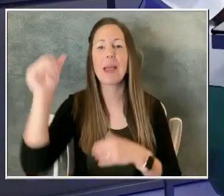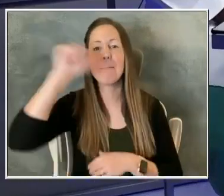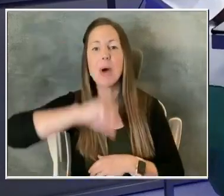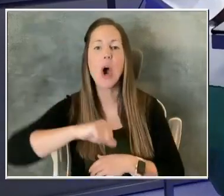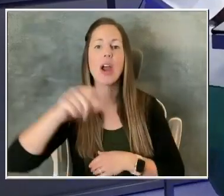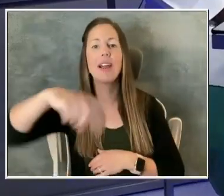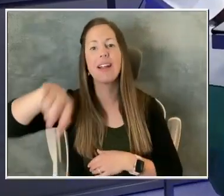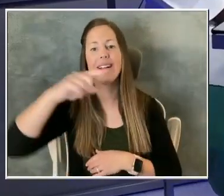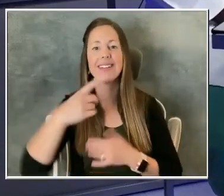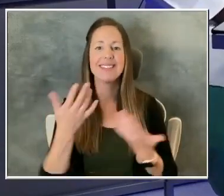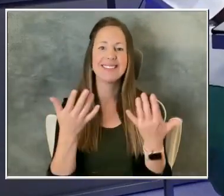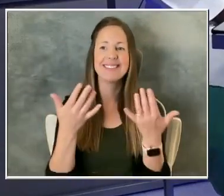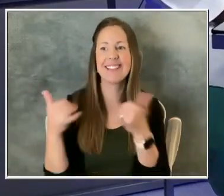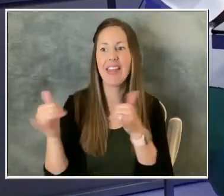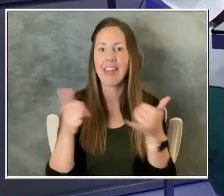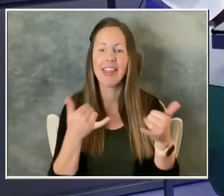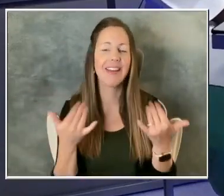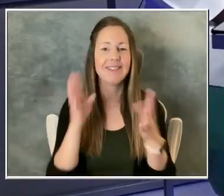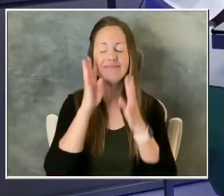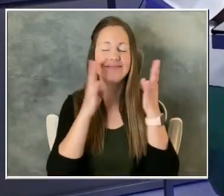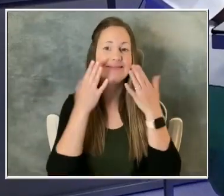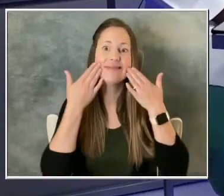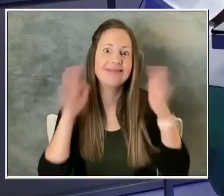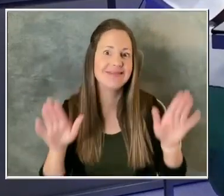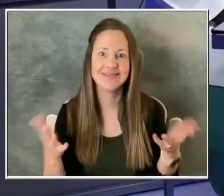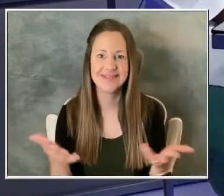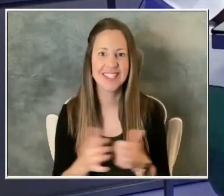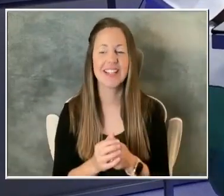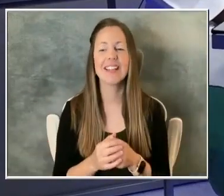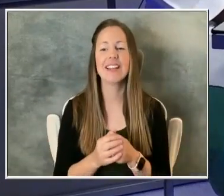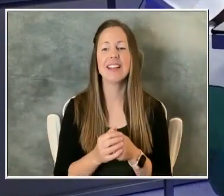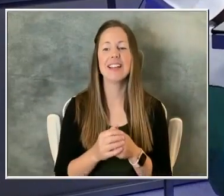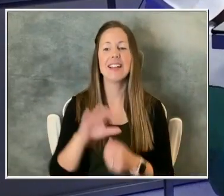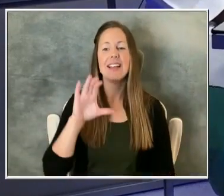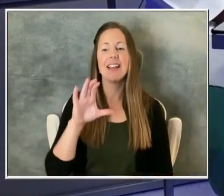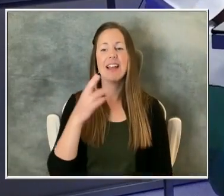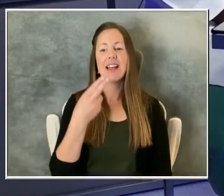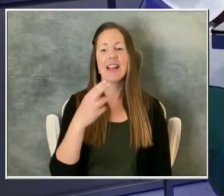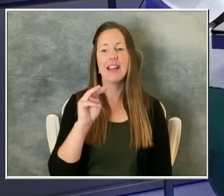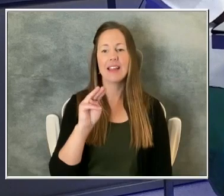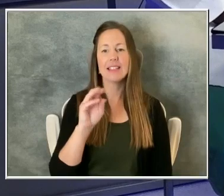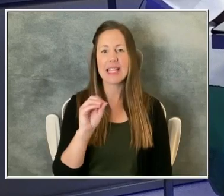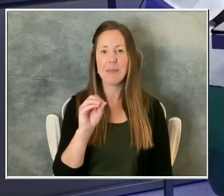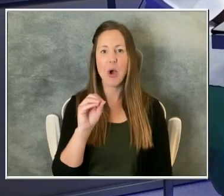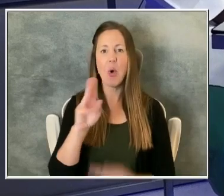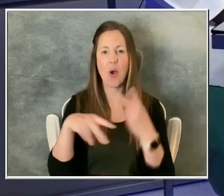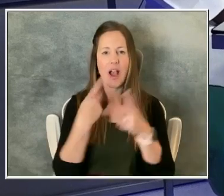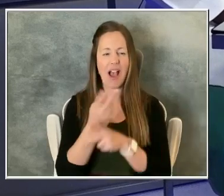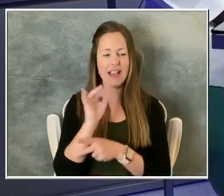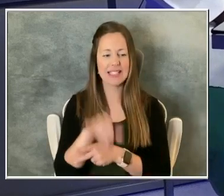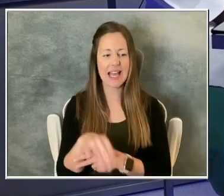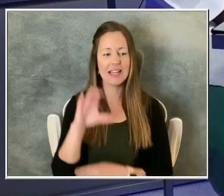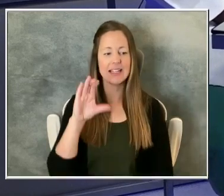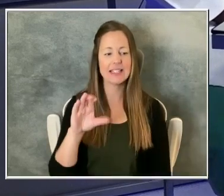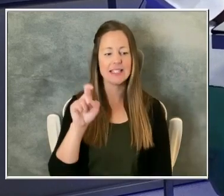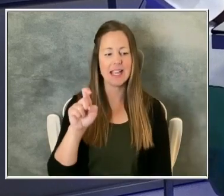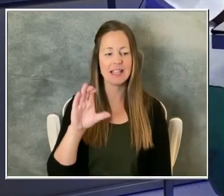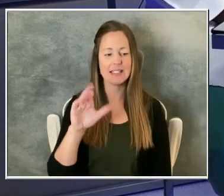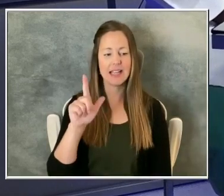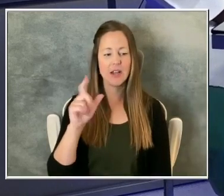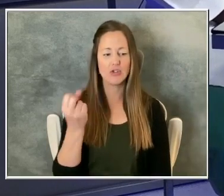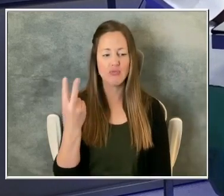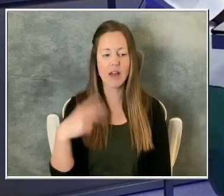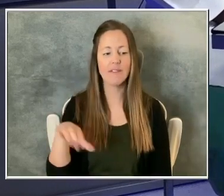looking at these chemokines and chemokine receptors like CXCL12, CXCR4, CXCR7. It sounds